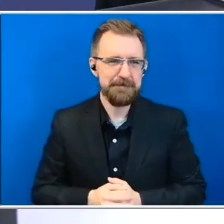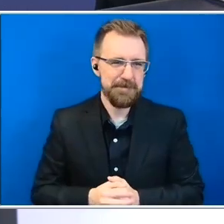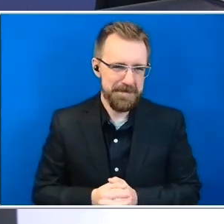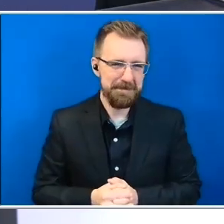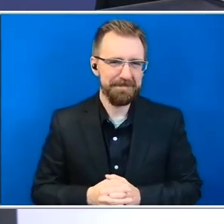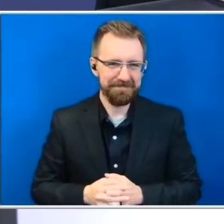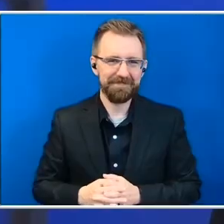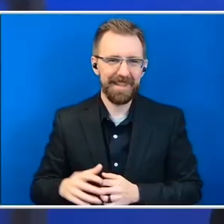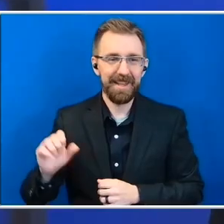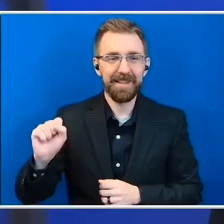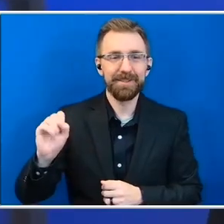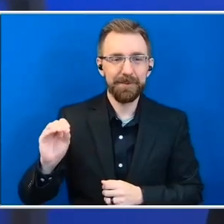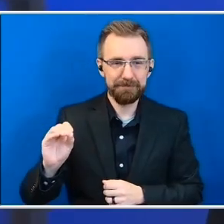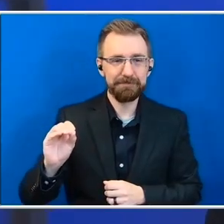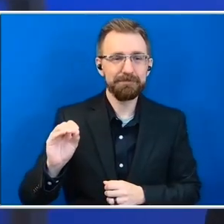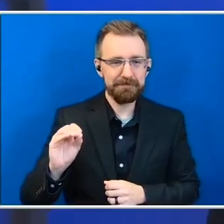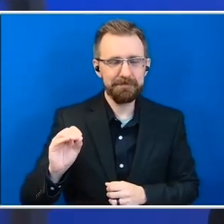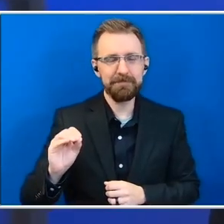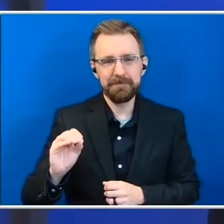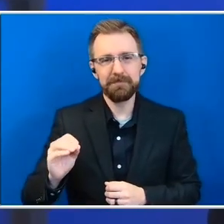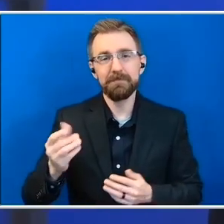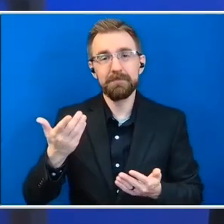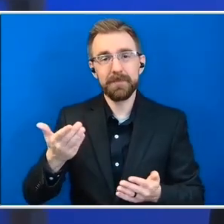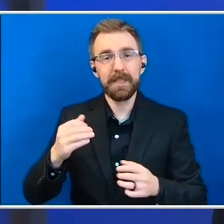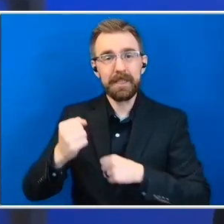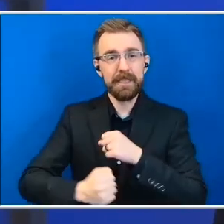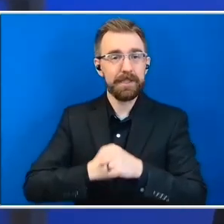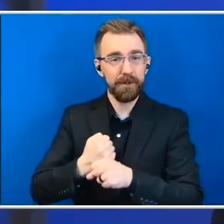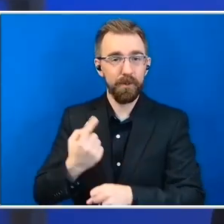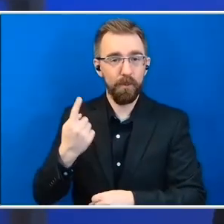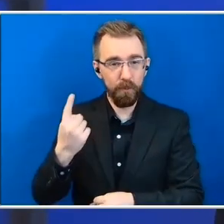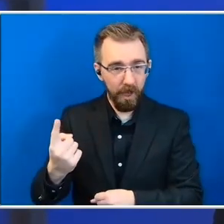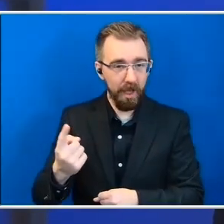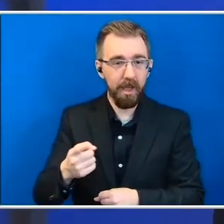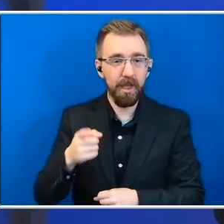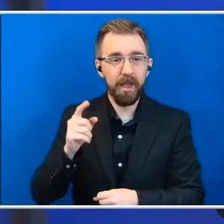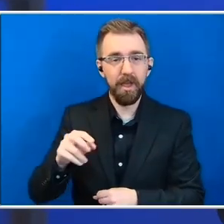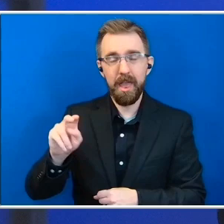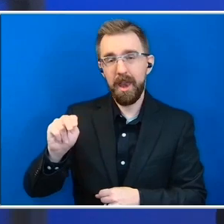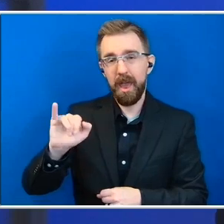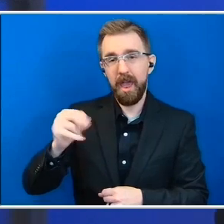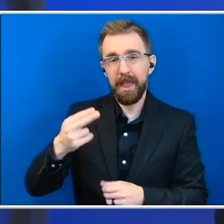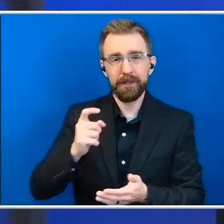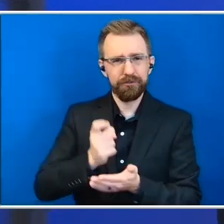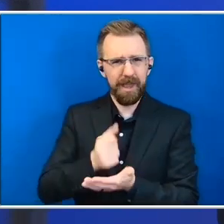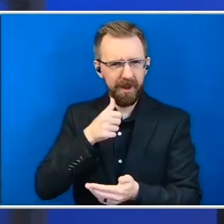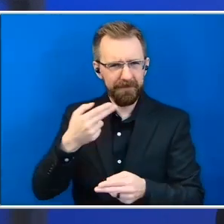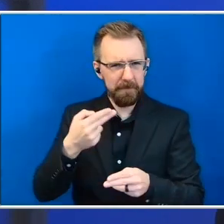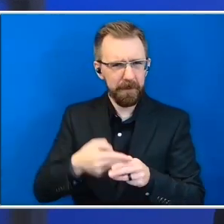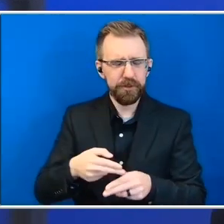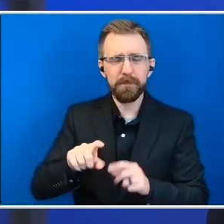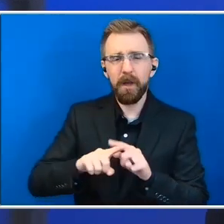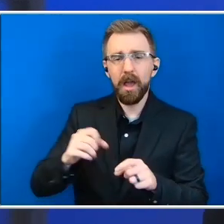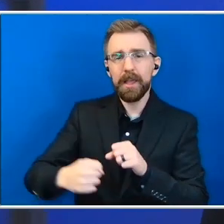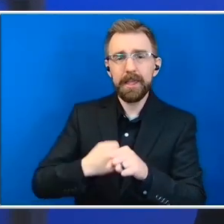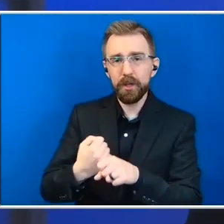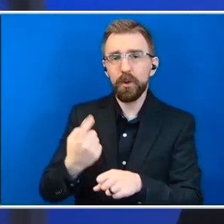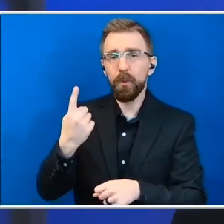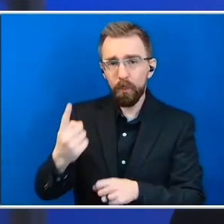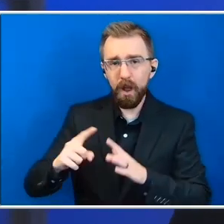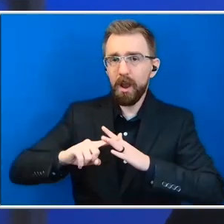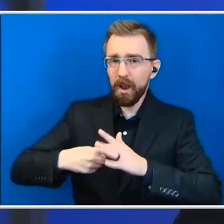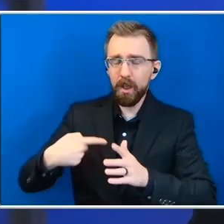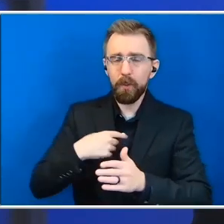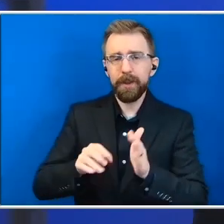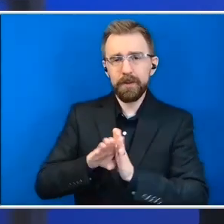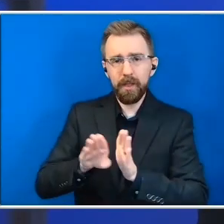so on year one, this is an NIH grant, and if I mention this, on year one, we developed this program